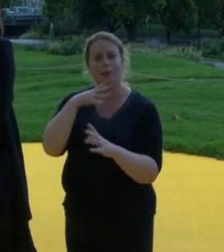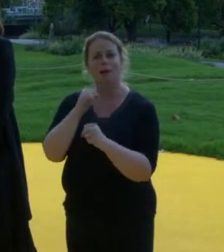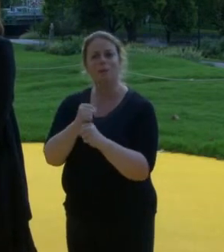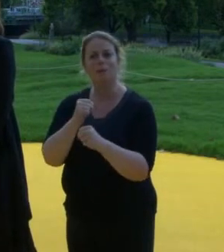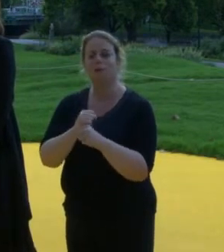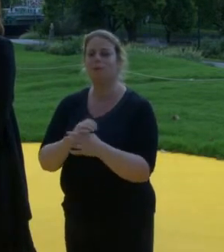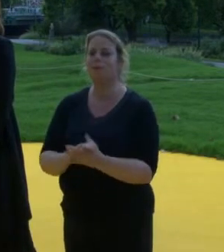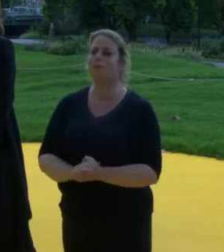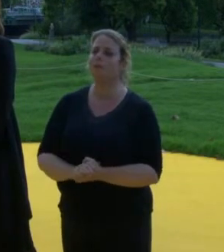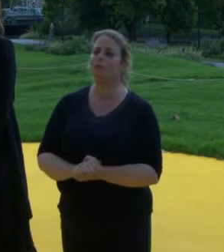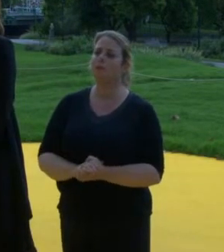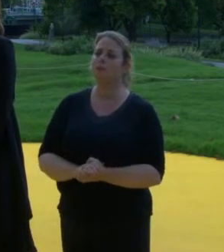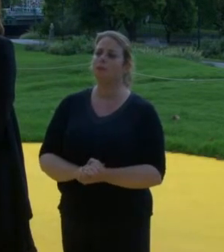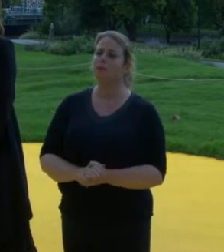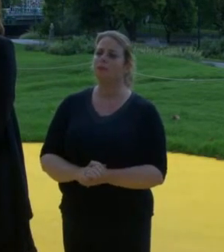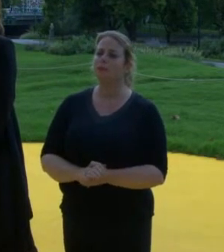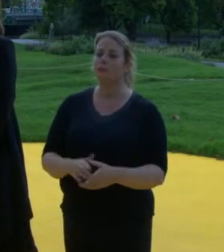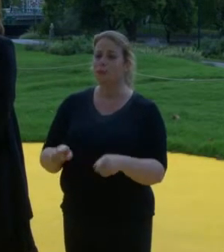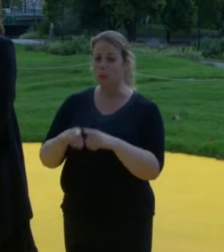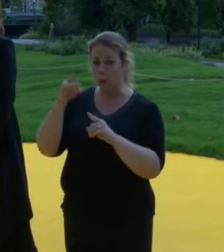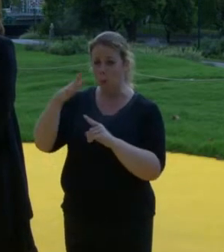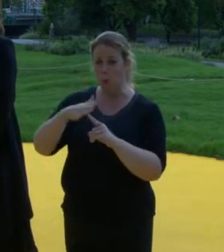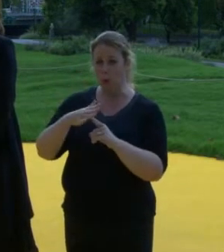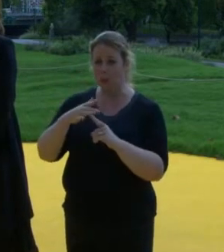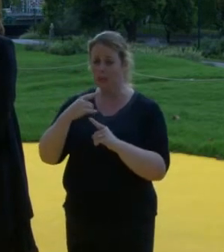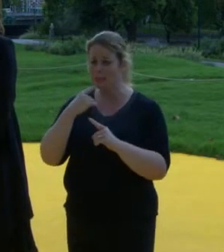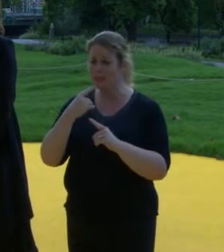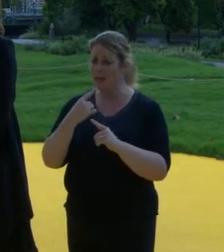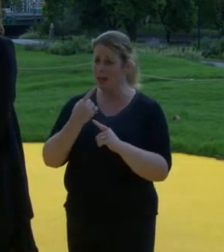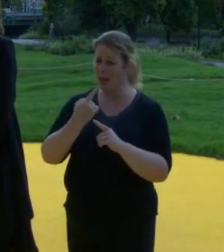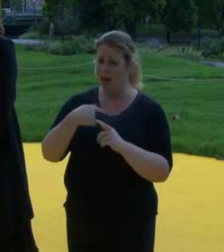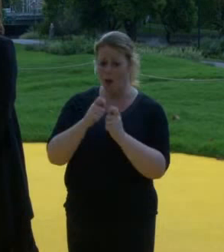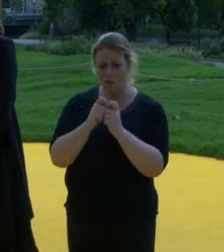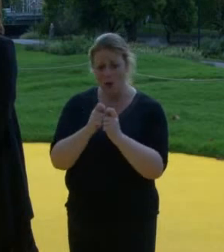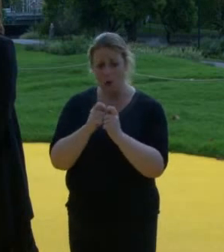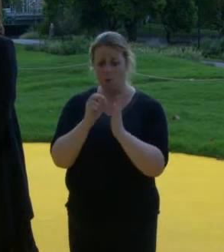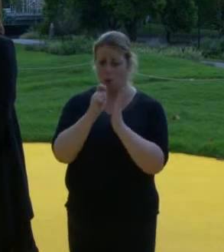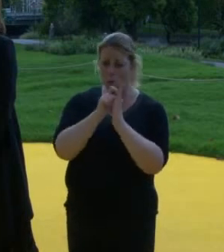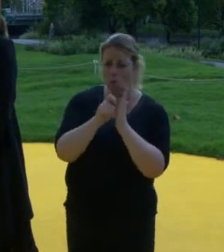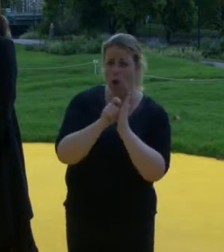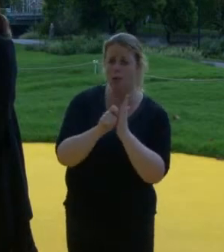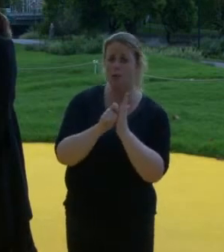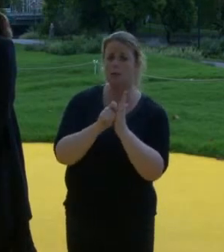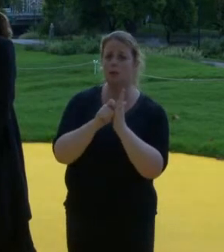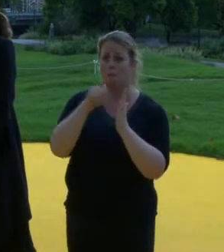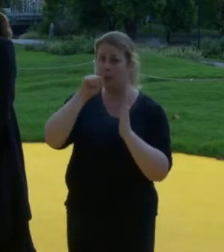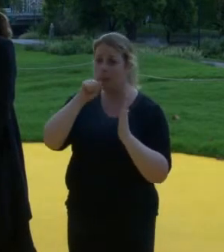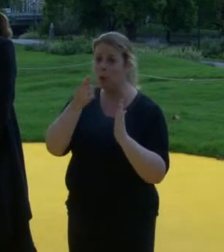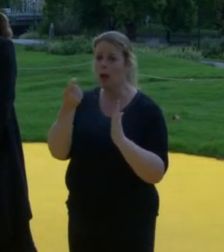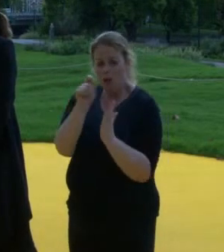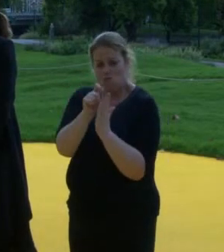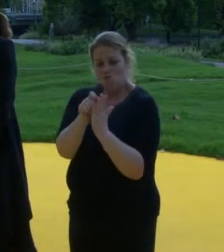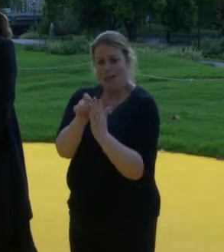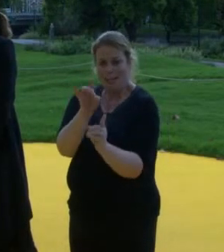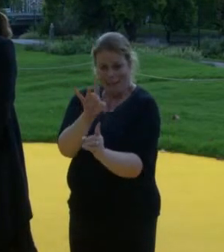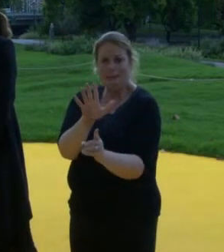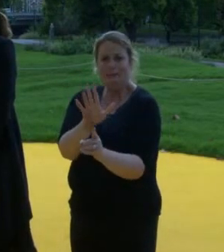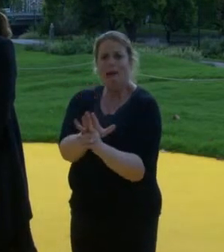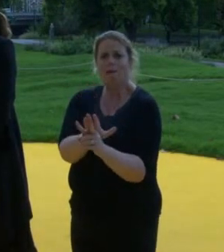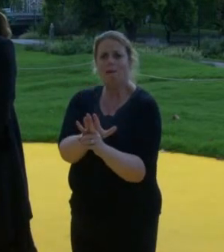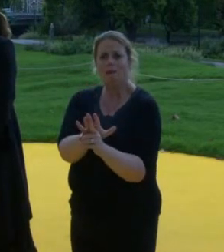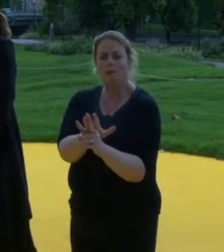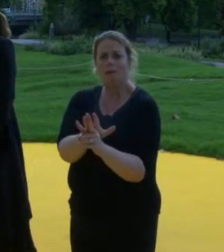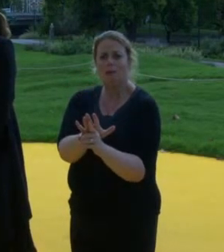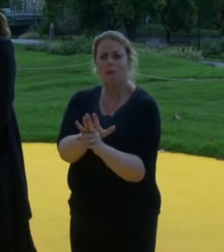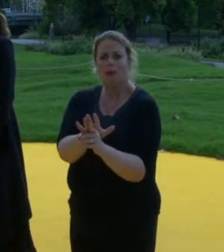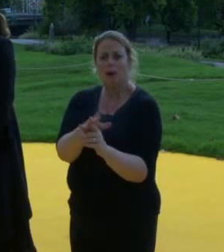statement about the value we place on writers and writing in this state. But acknowledging excellence is